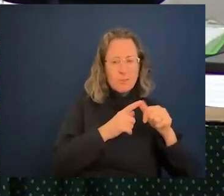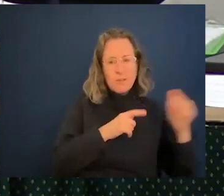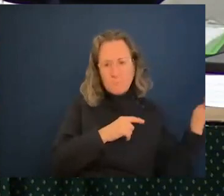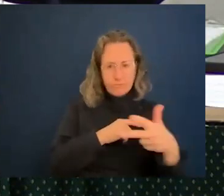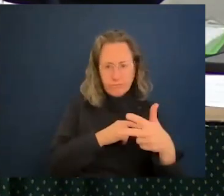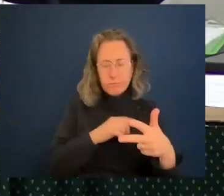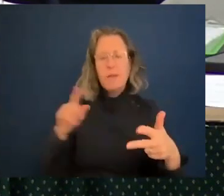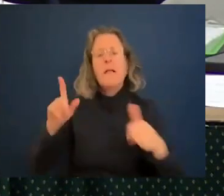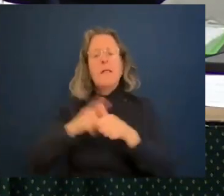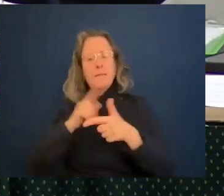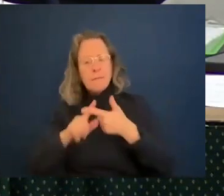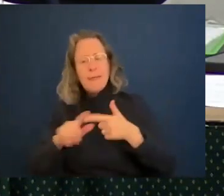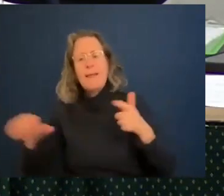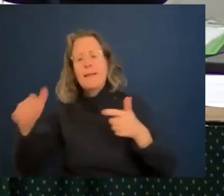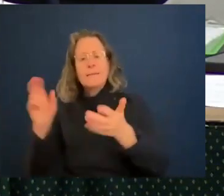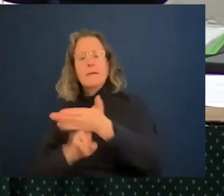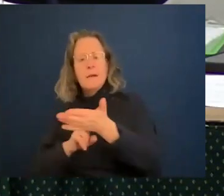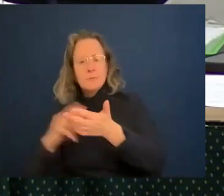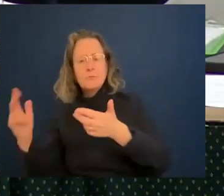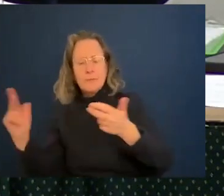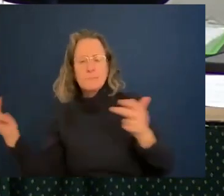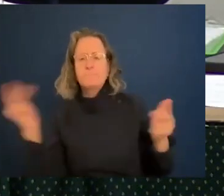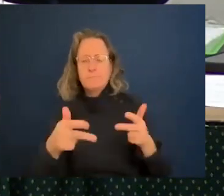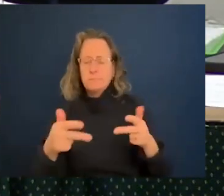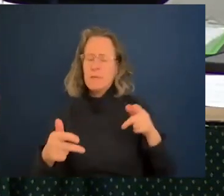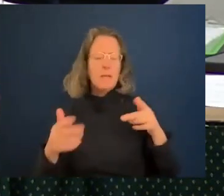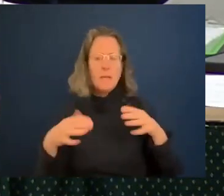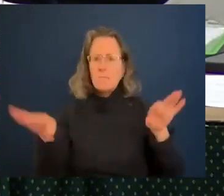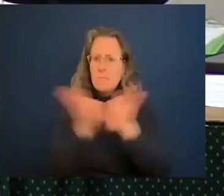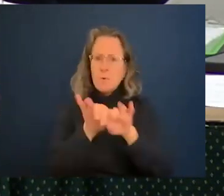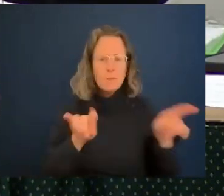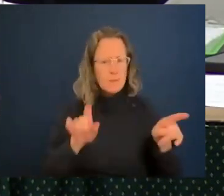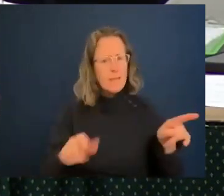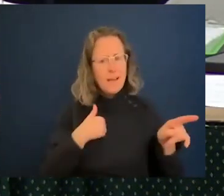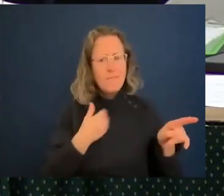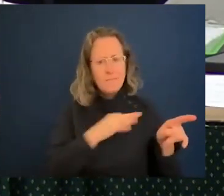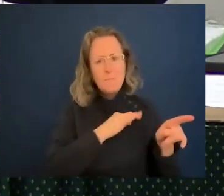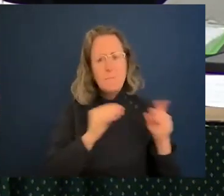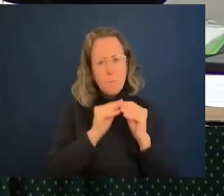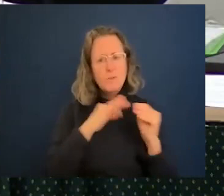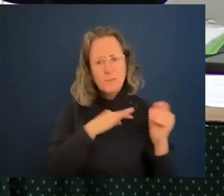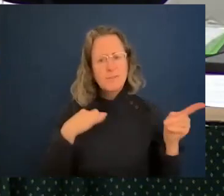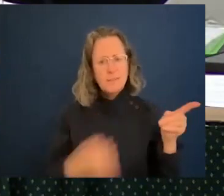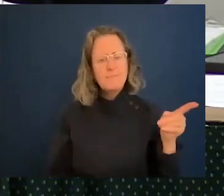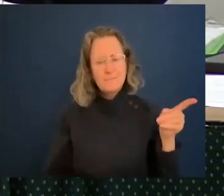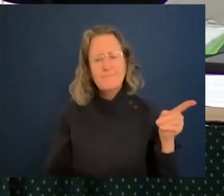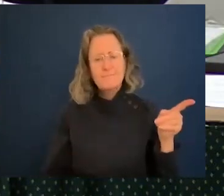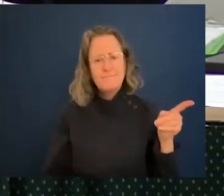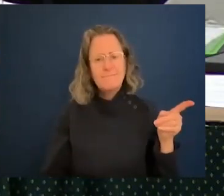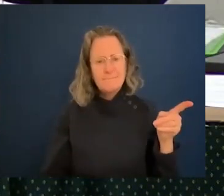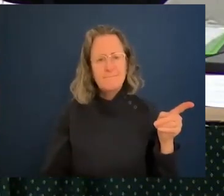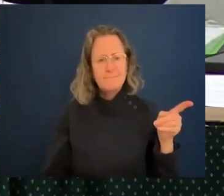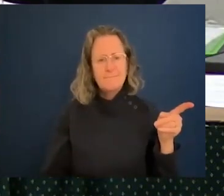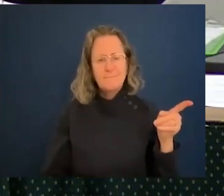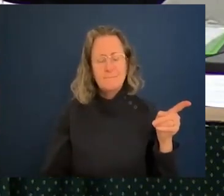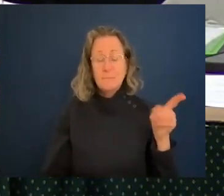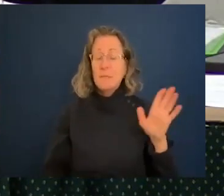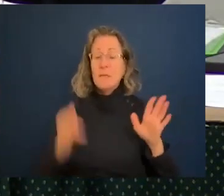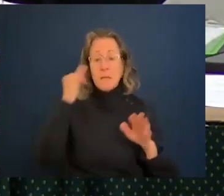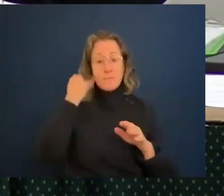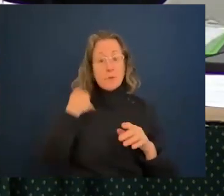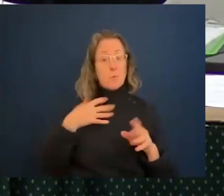going to be really challenging for this board to justify spending the money to hire more firefighters